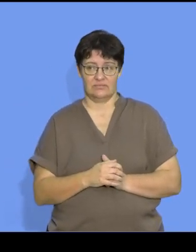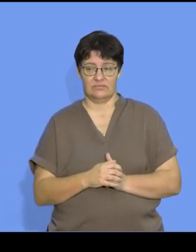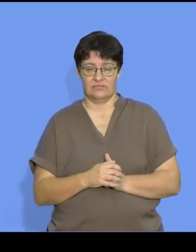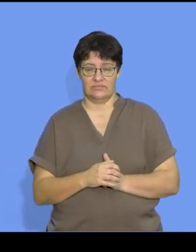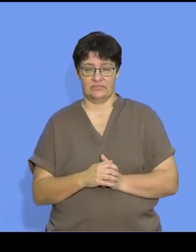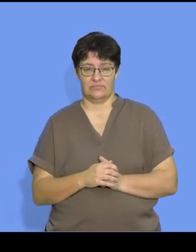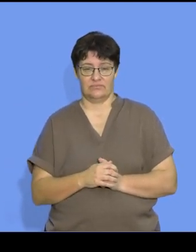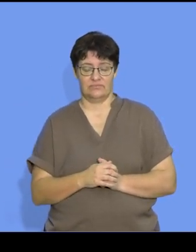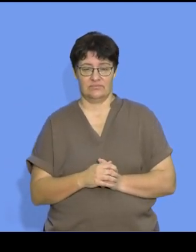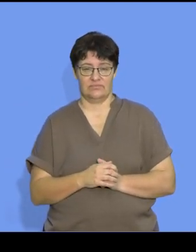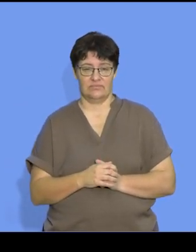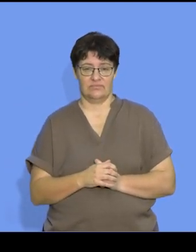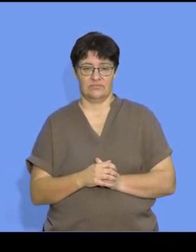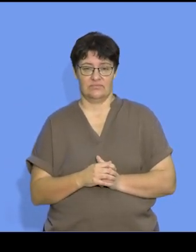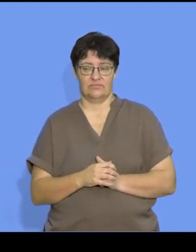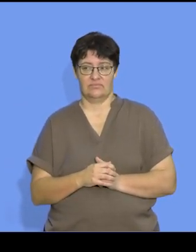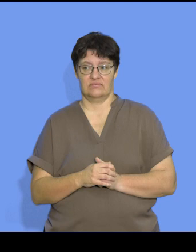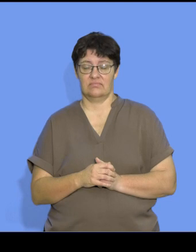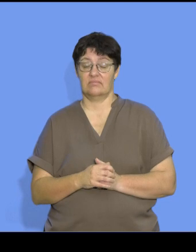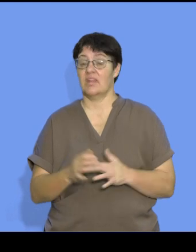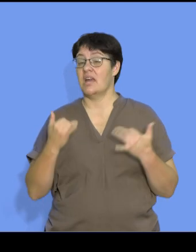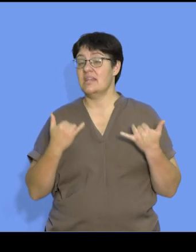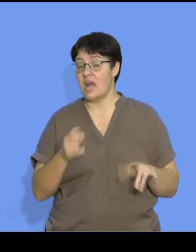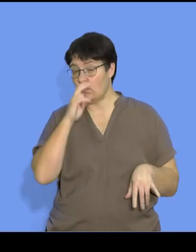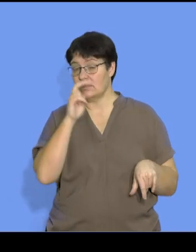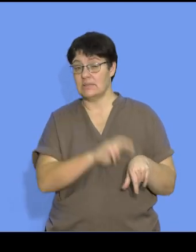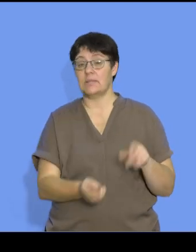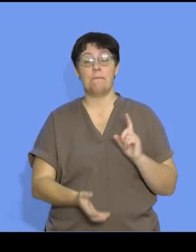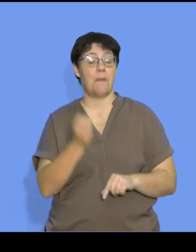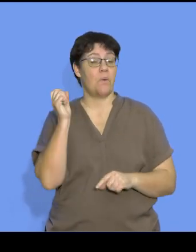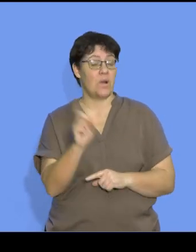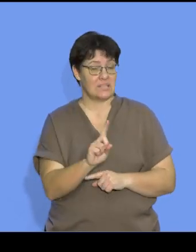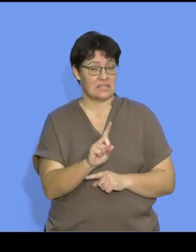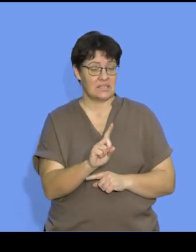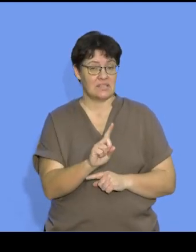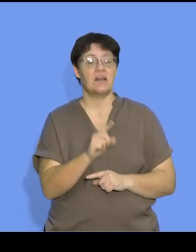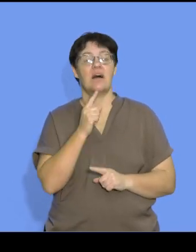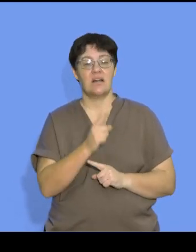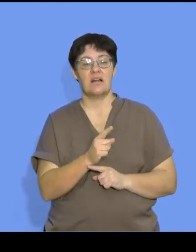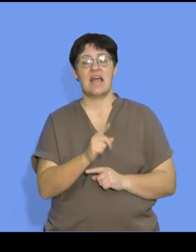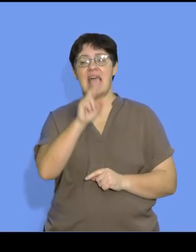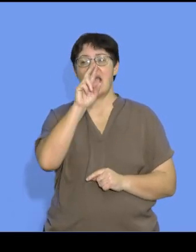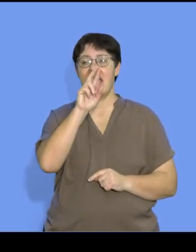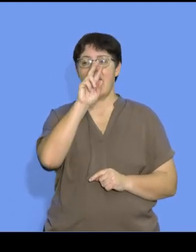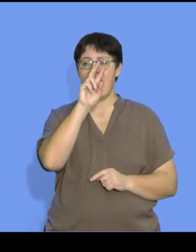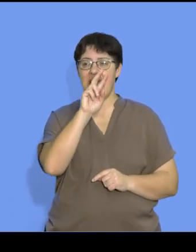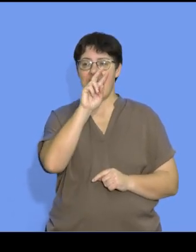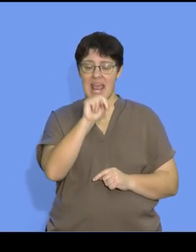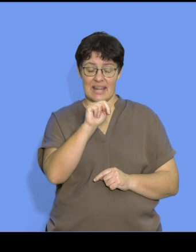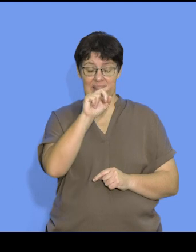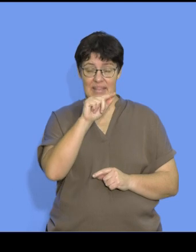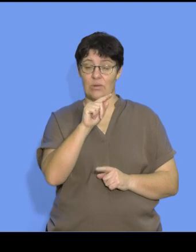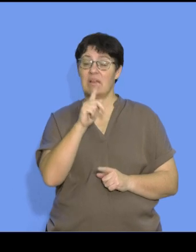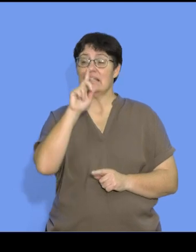for us. We now need to determine the formula for the nth term